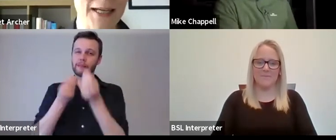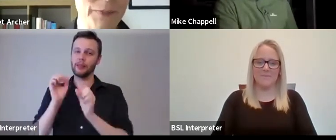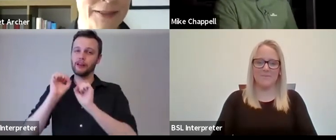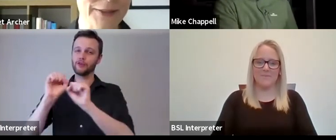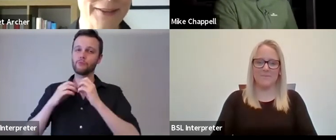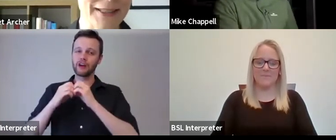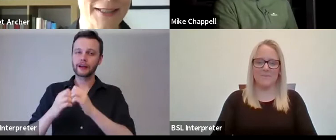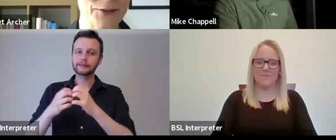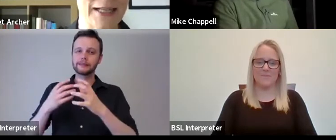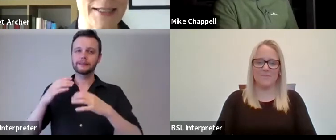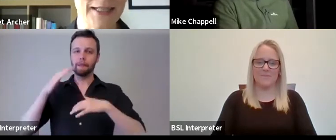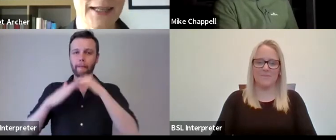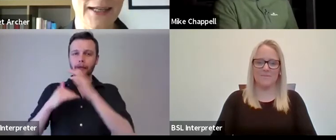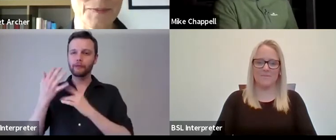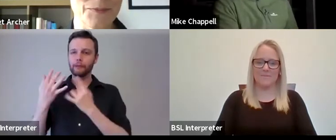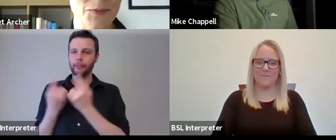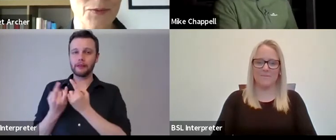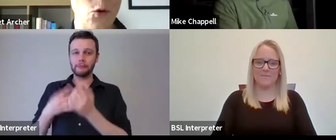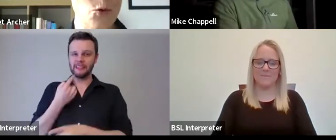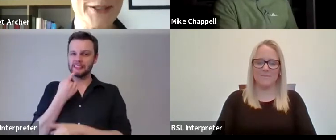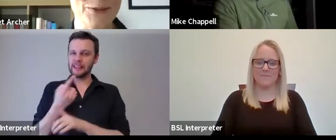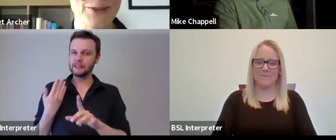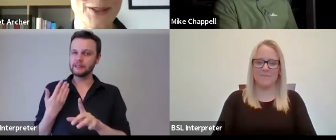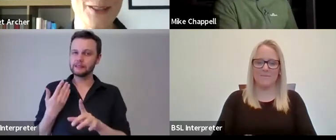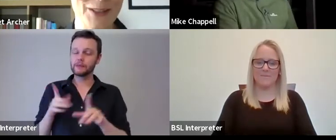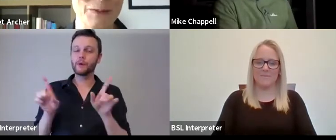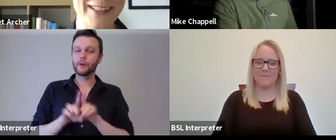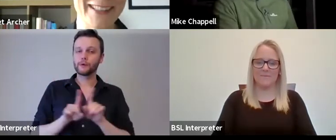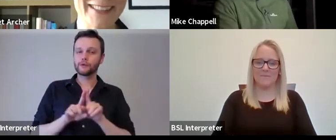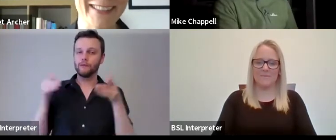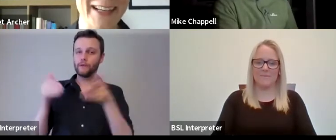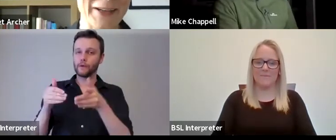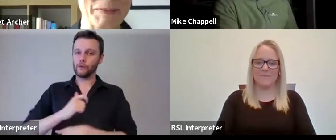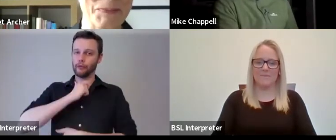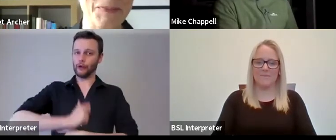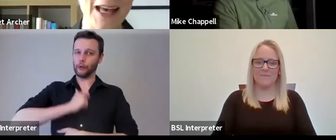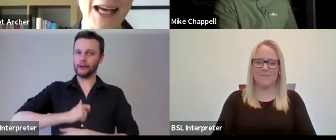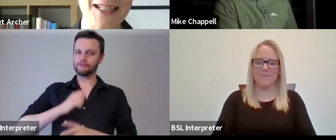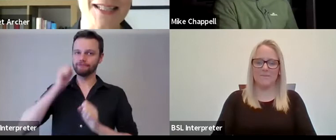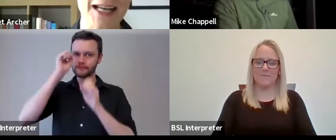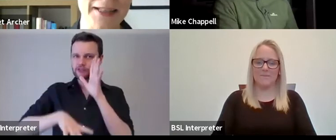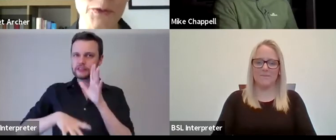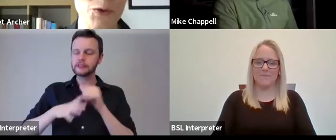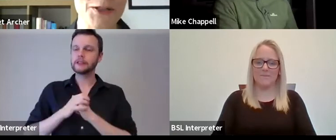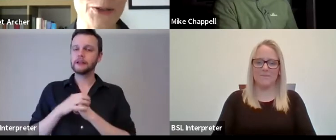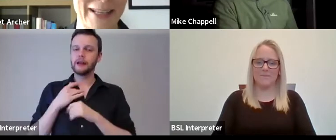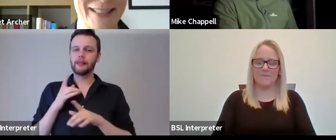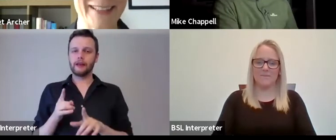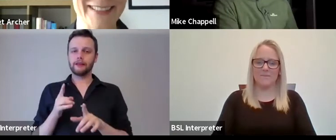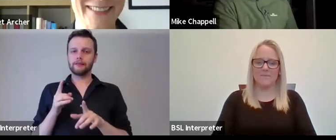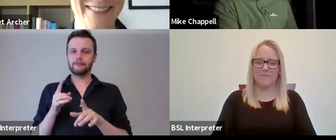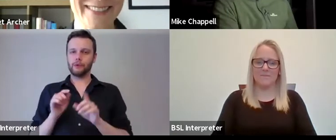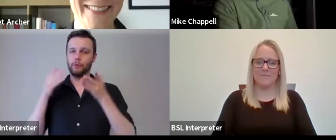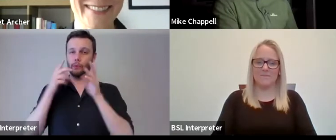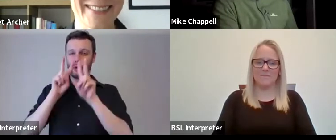practice, building on the things that you said, also focused on the human condition? And then we'll watch your